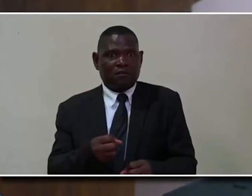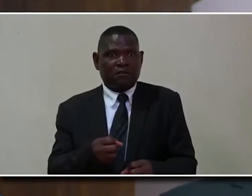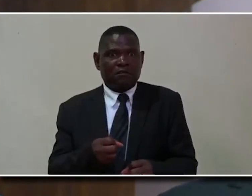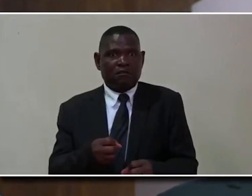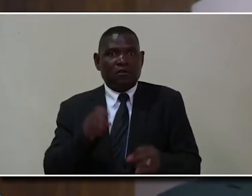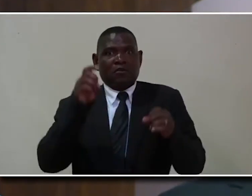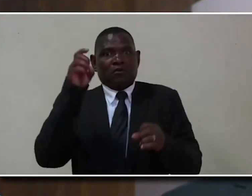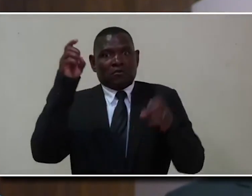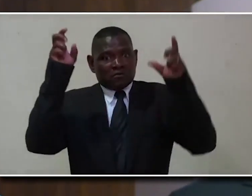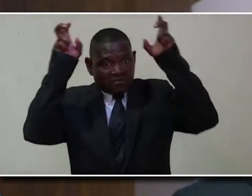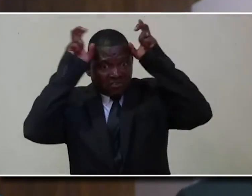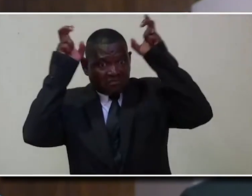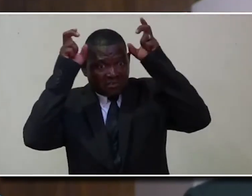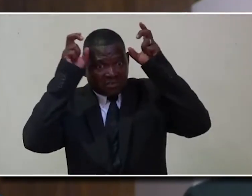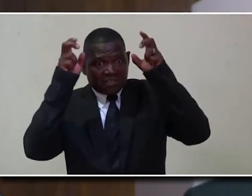us in your name.